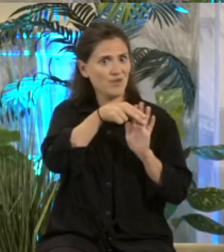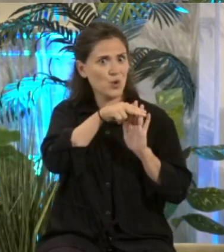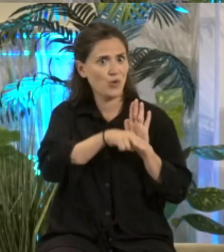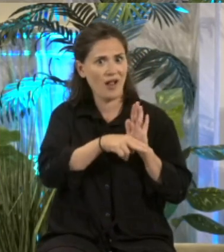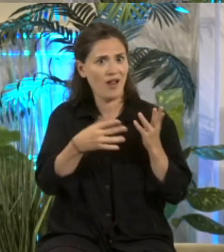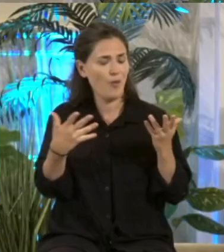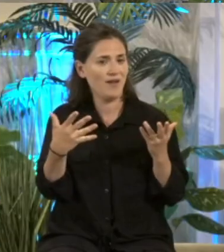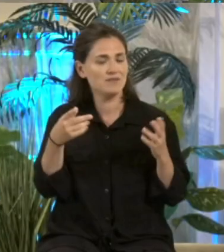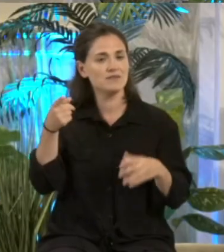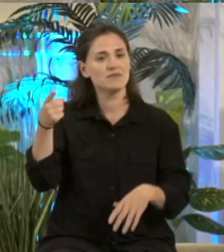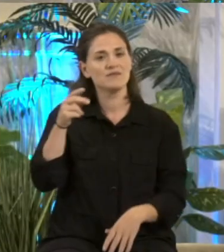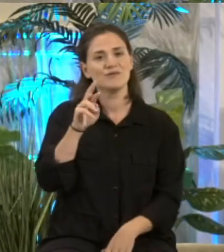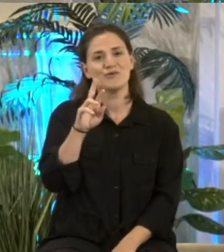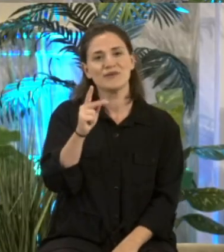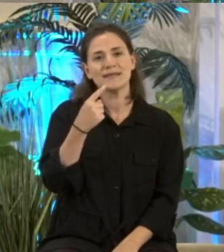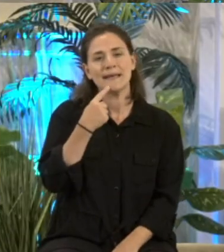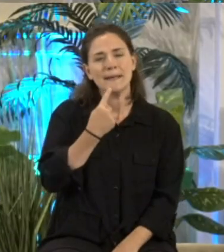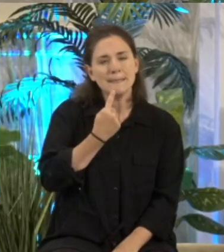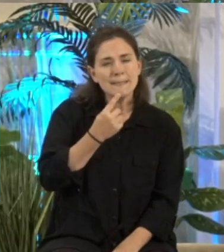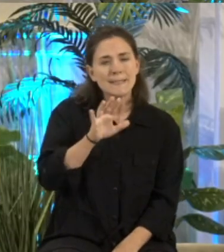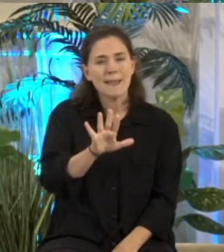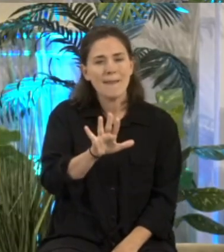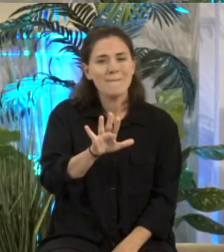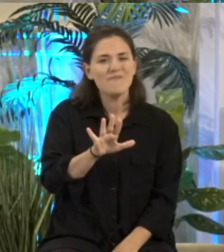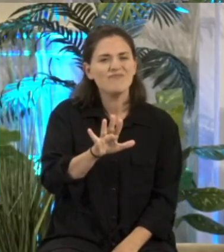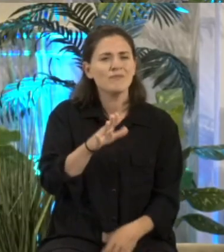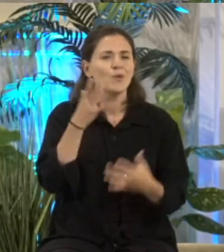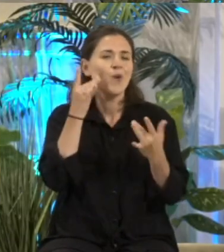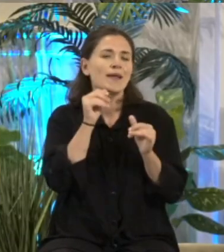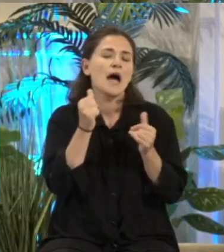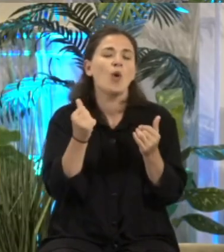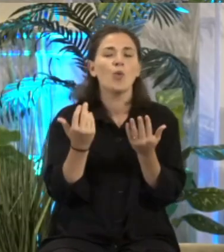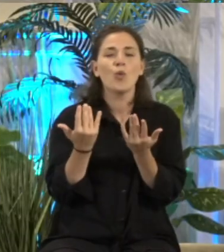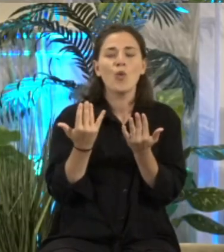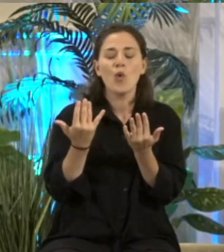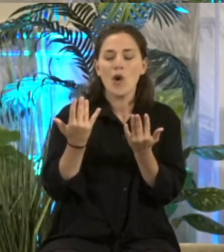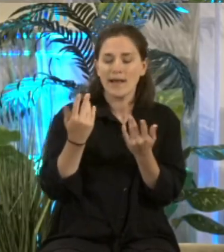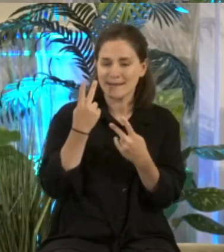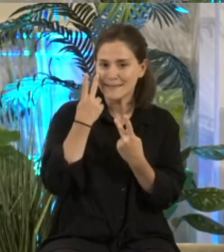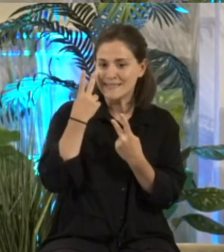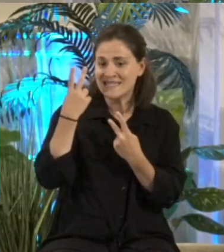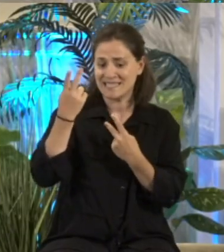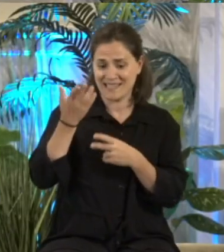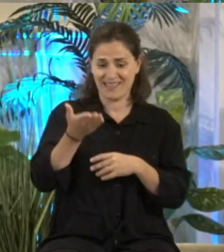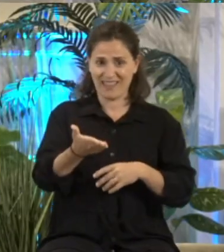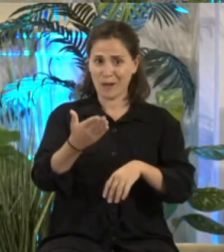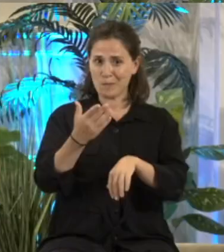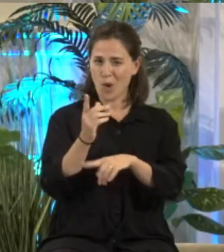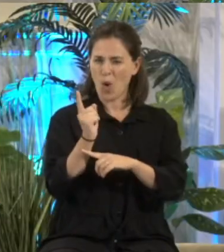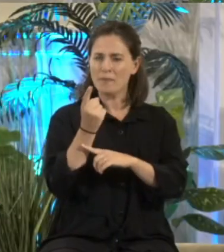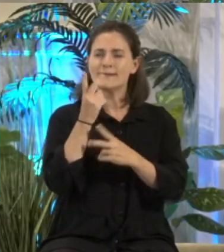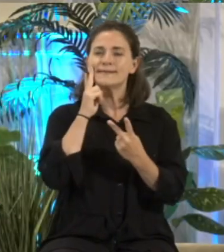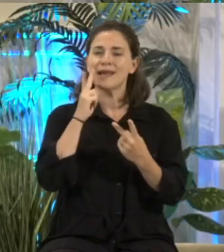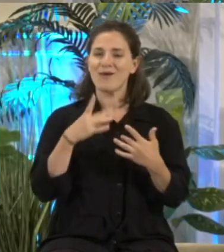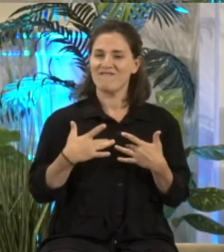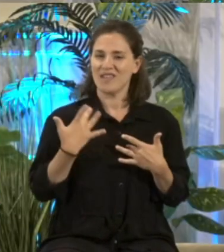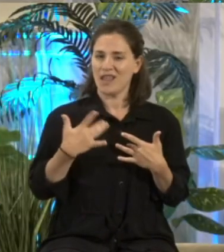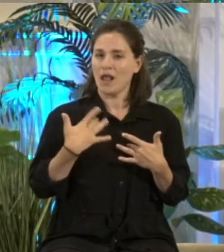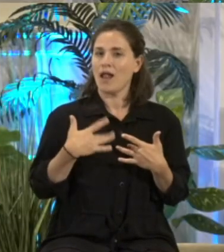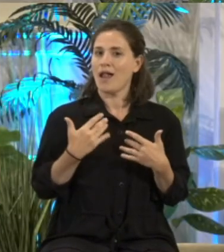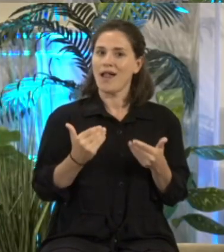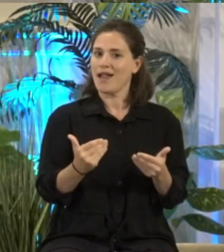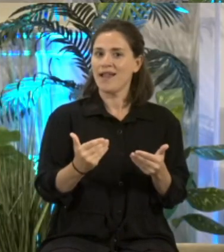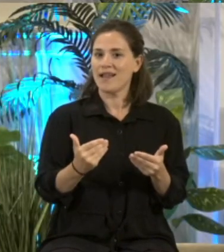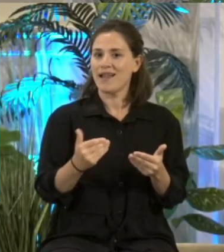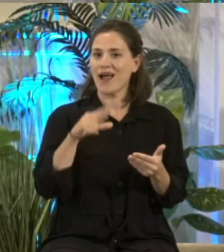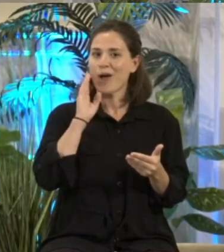said, why don't I just see how it feels in the sanctuary at that moment in the service,